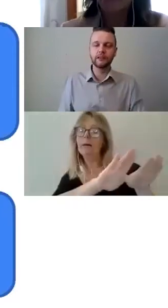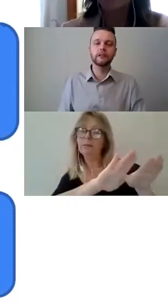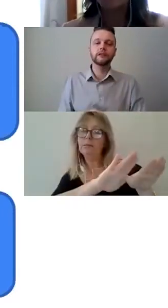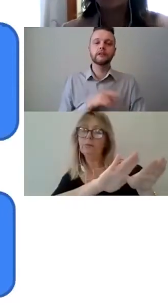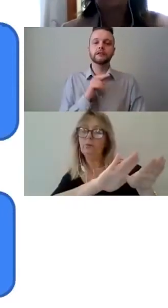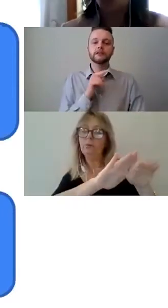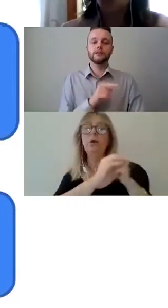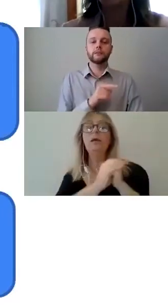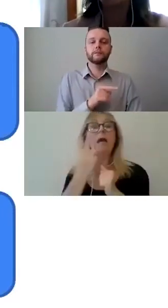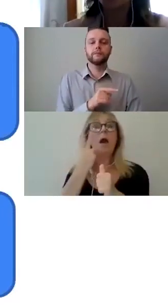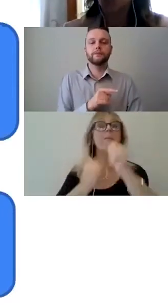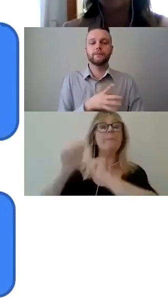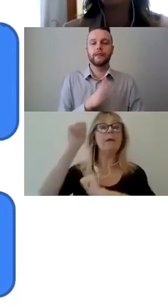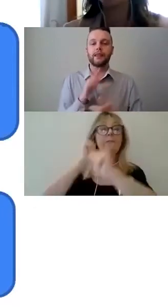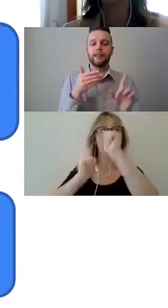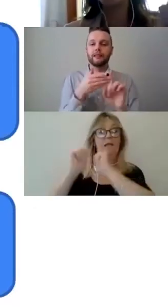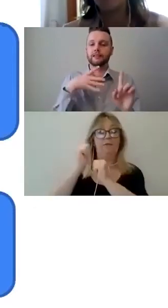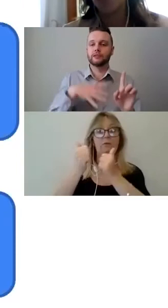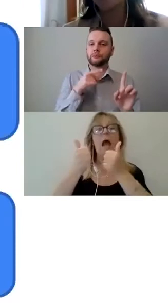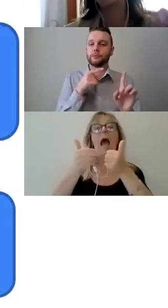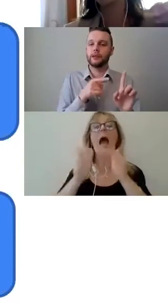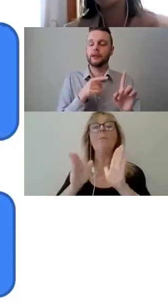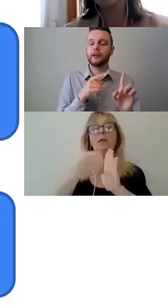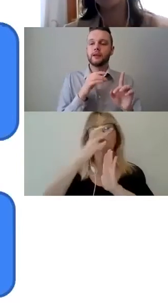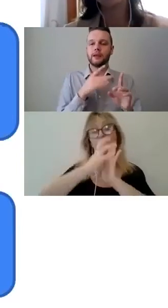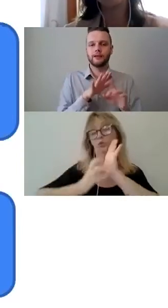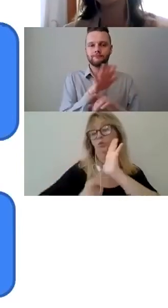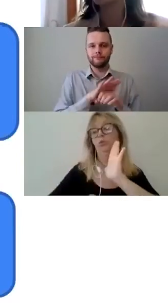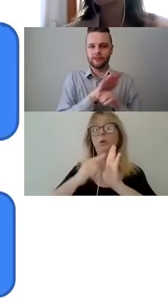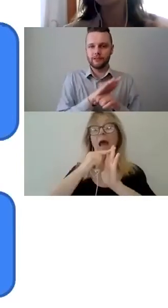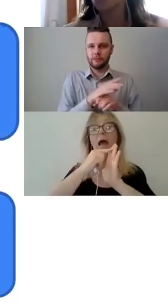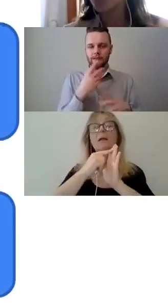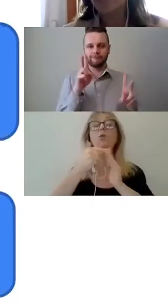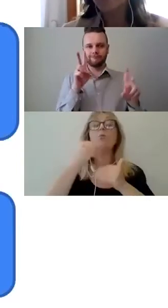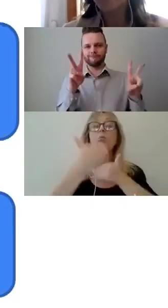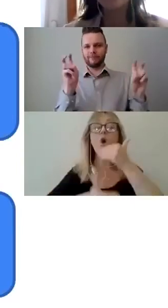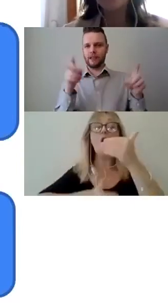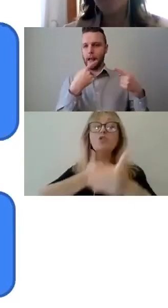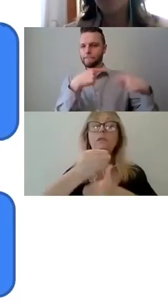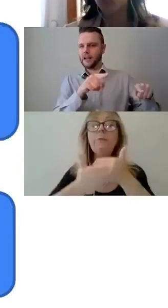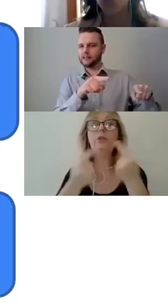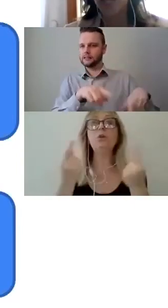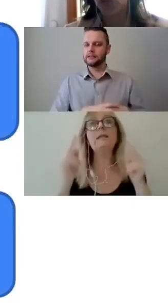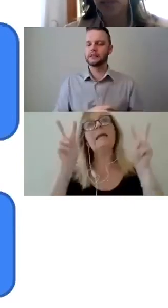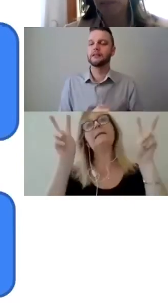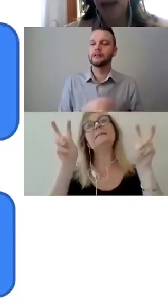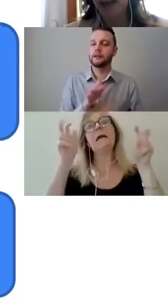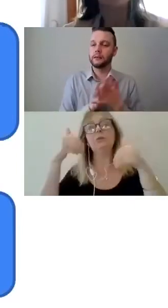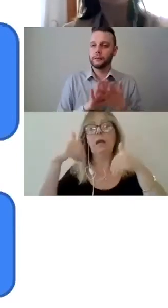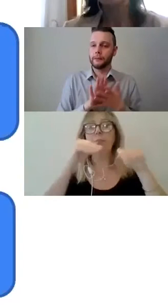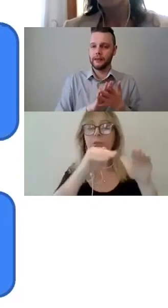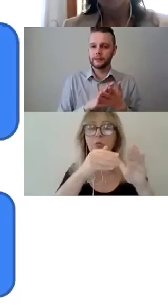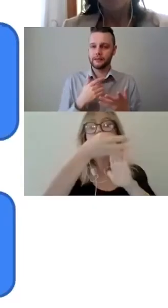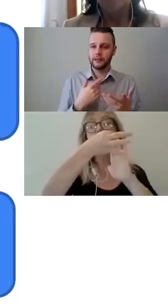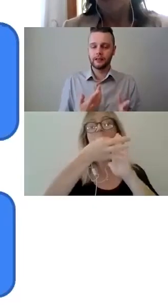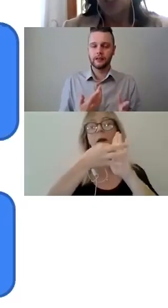been deemed to be in a condition of abandonment, so that they were left on